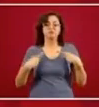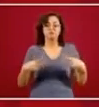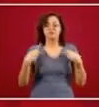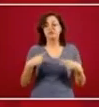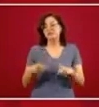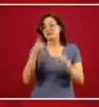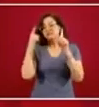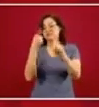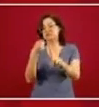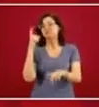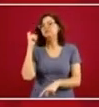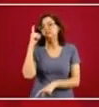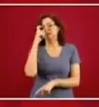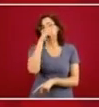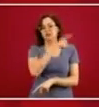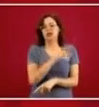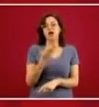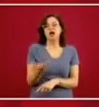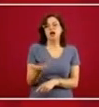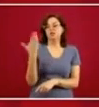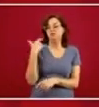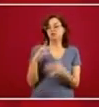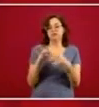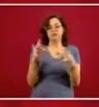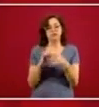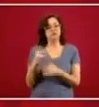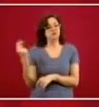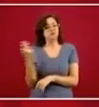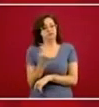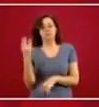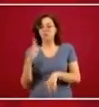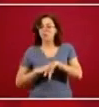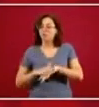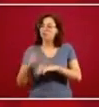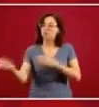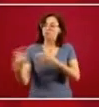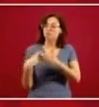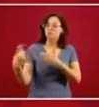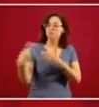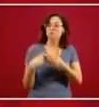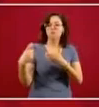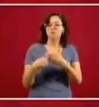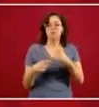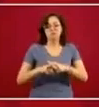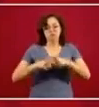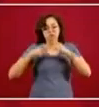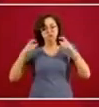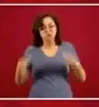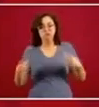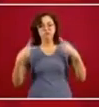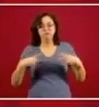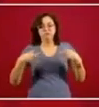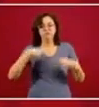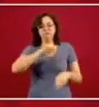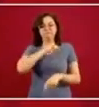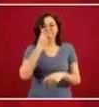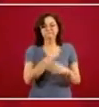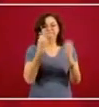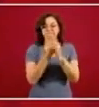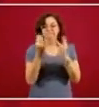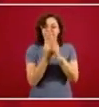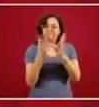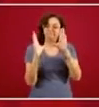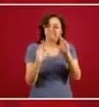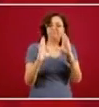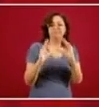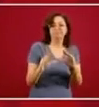to health practitioners and health sector personnel. So this creates a specific need